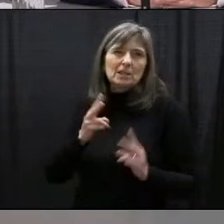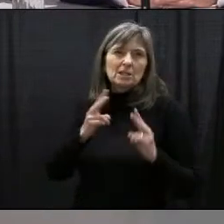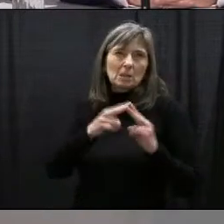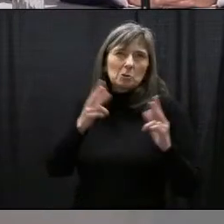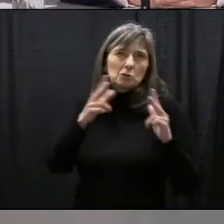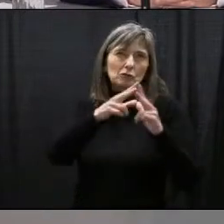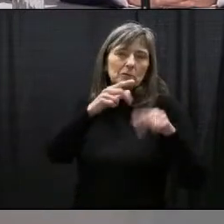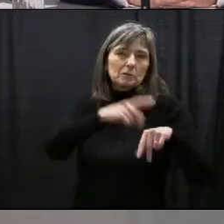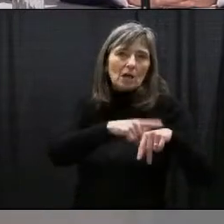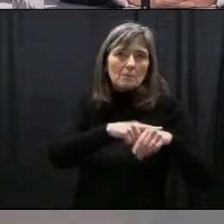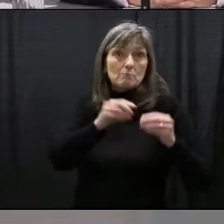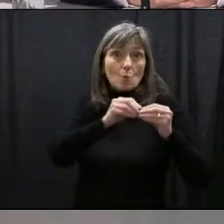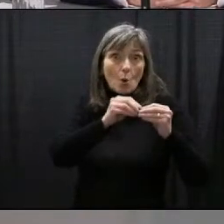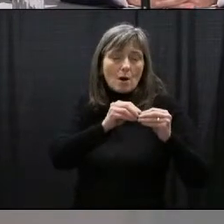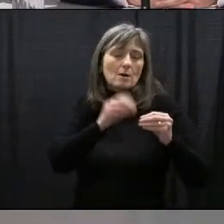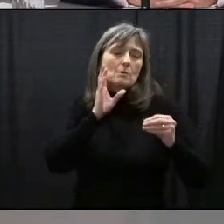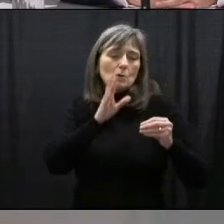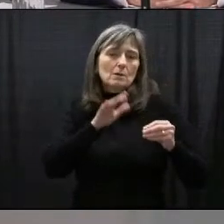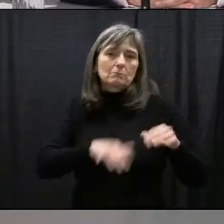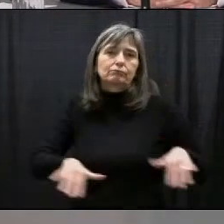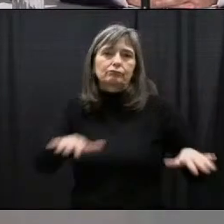Okay, thanks.